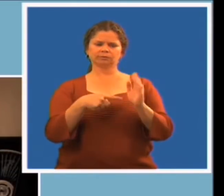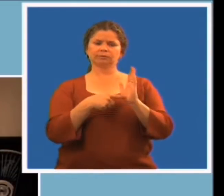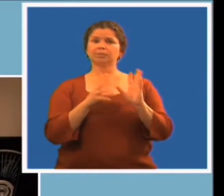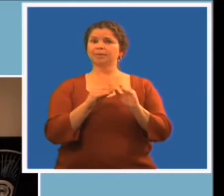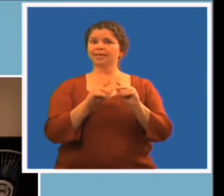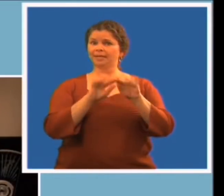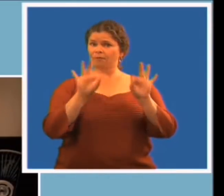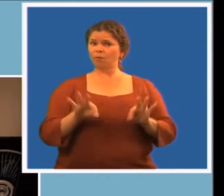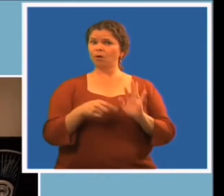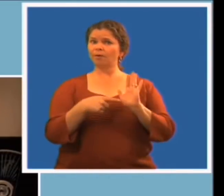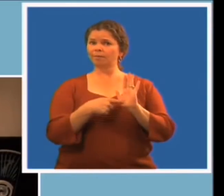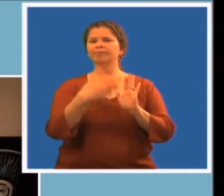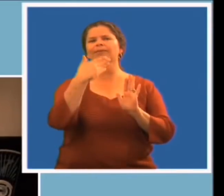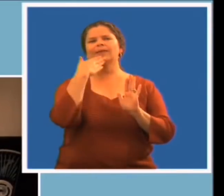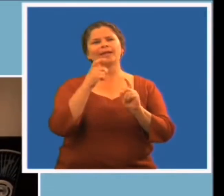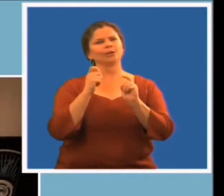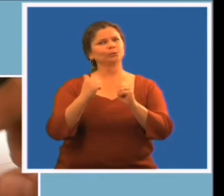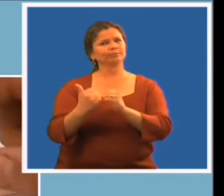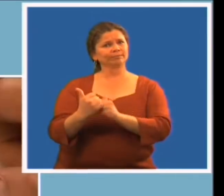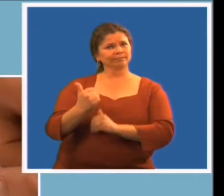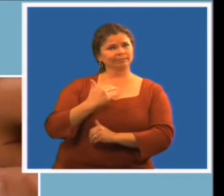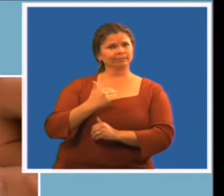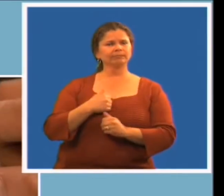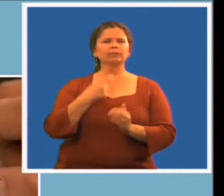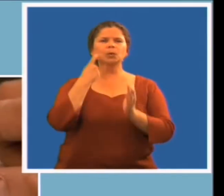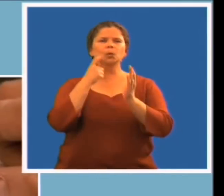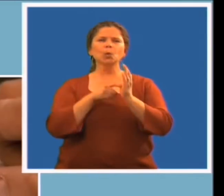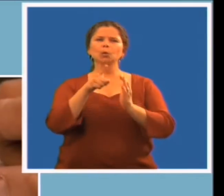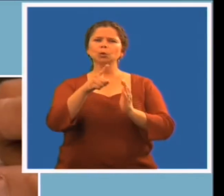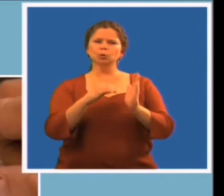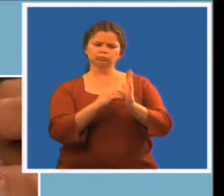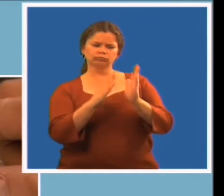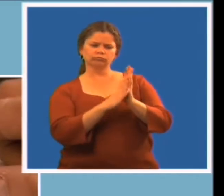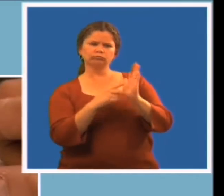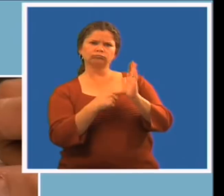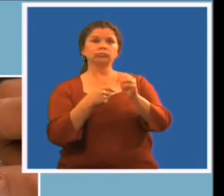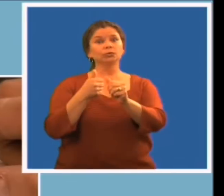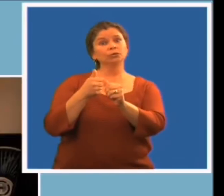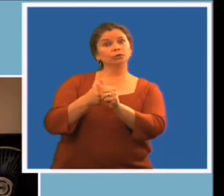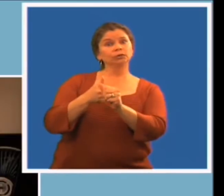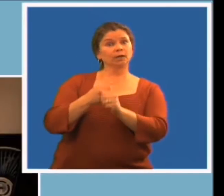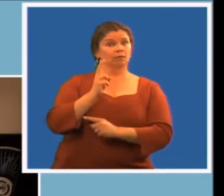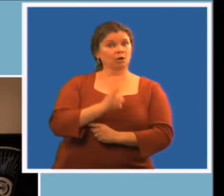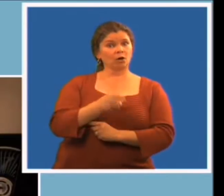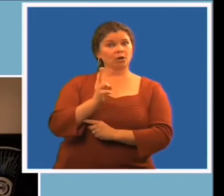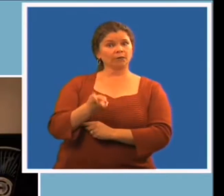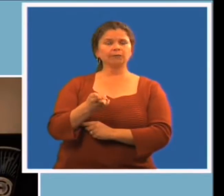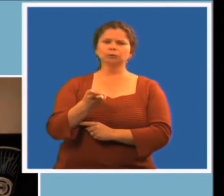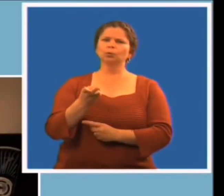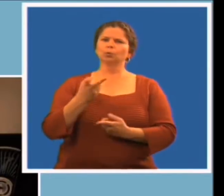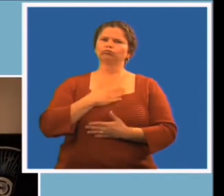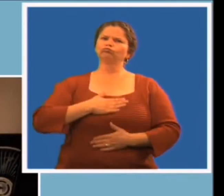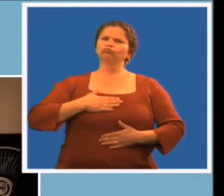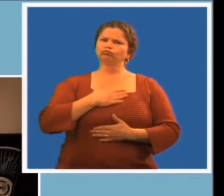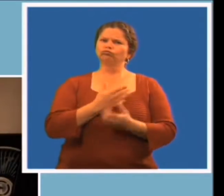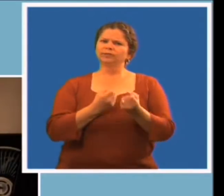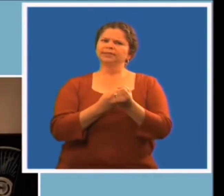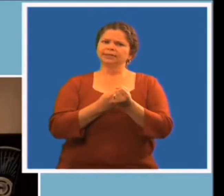returning it so quickly to me. I noted the indication that you're hard of hearing and you'd appreciate some assistance during the